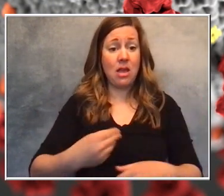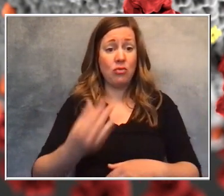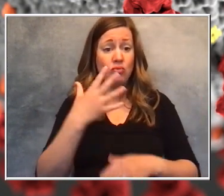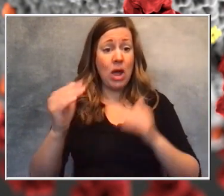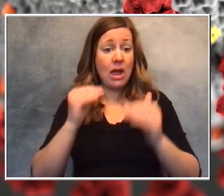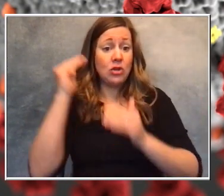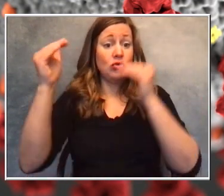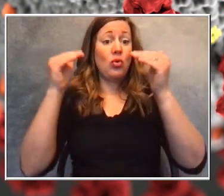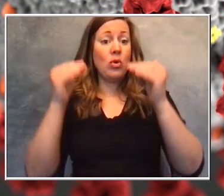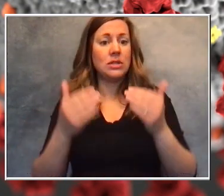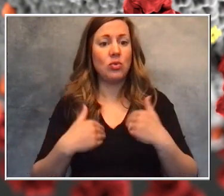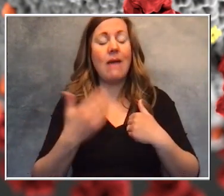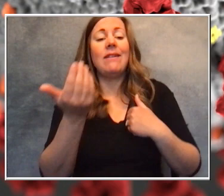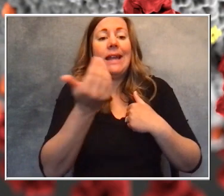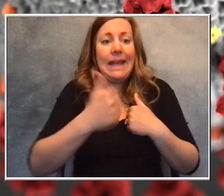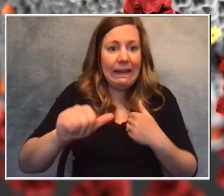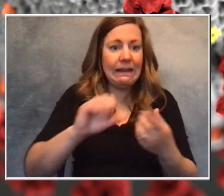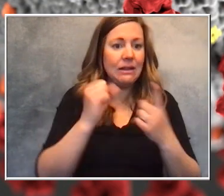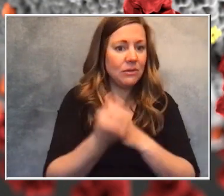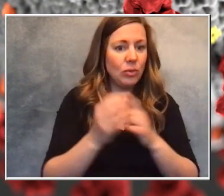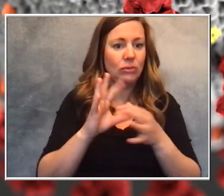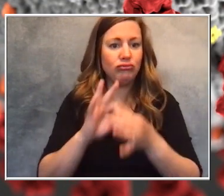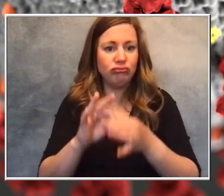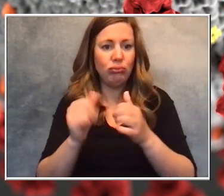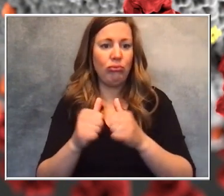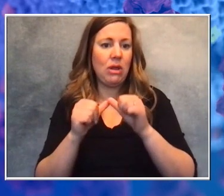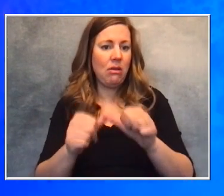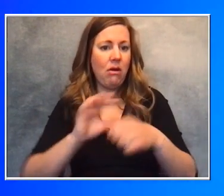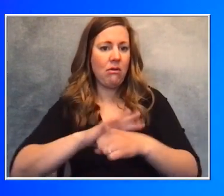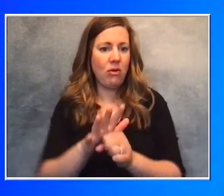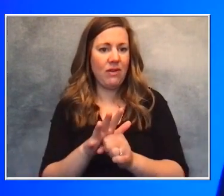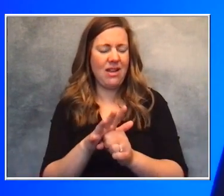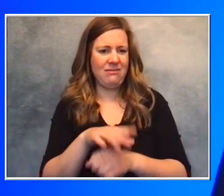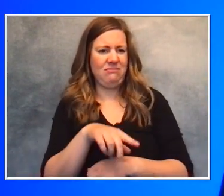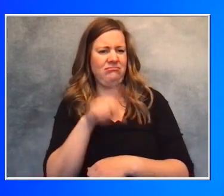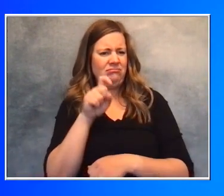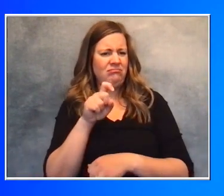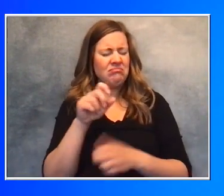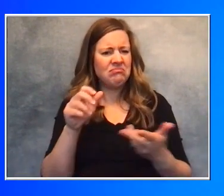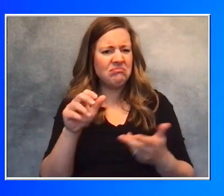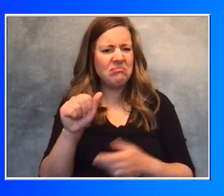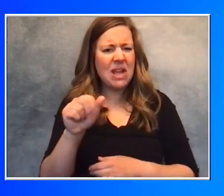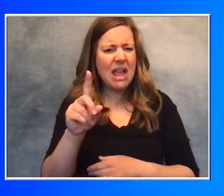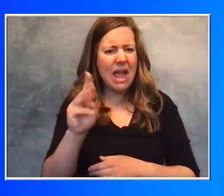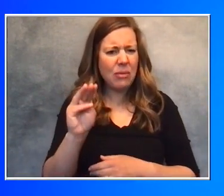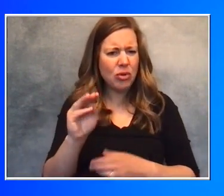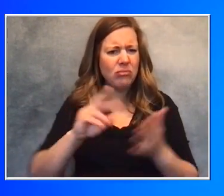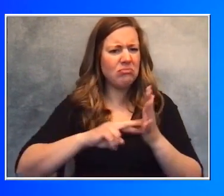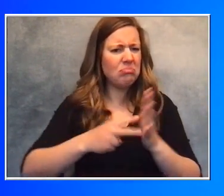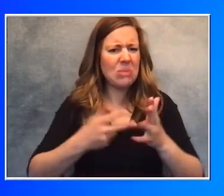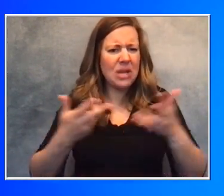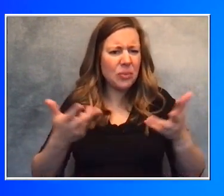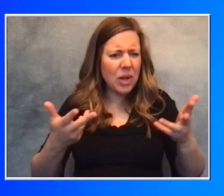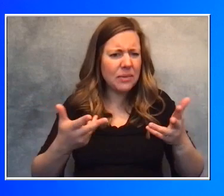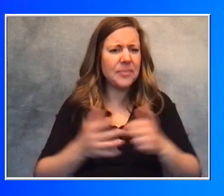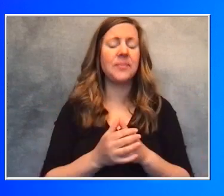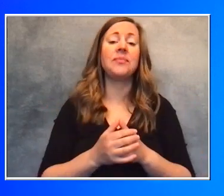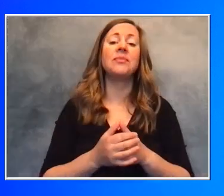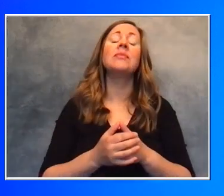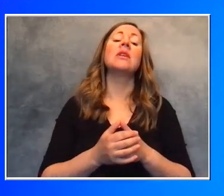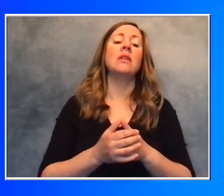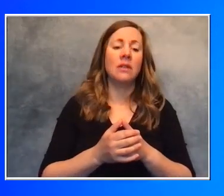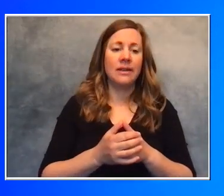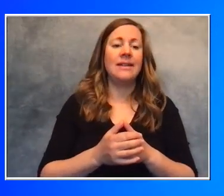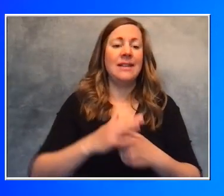long COVID. Admiral, what does this tell us? Well, we know that health disparities have existed in the United States, and COVID-19